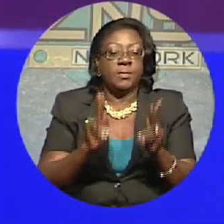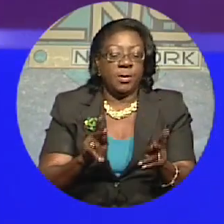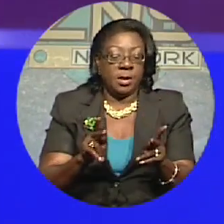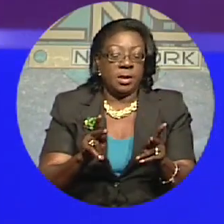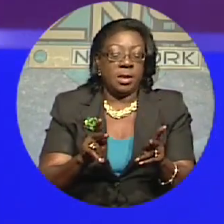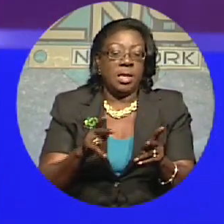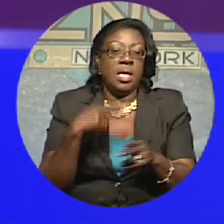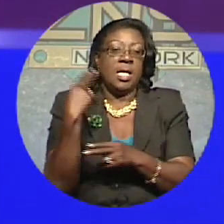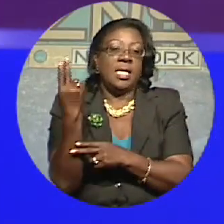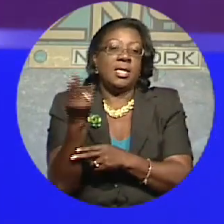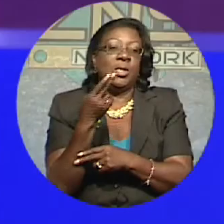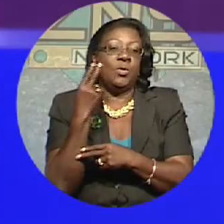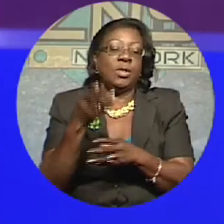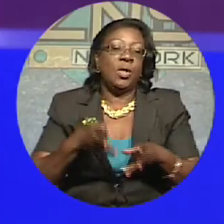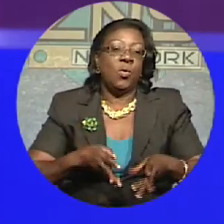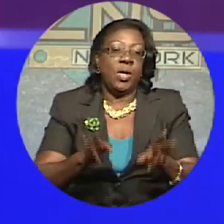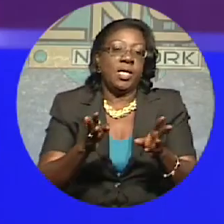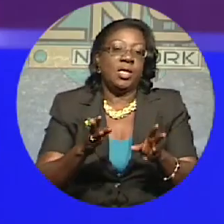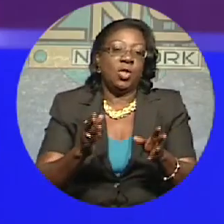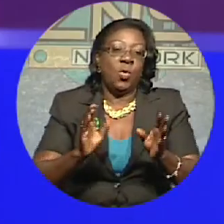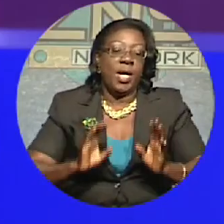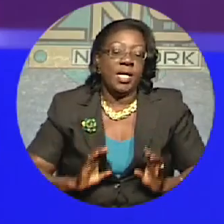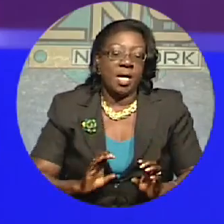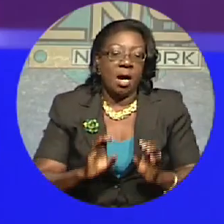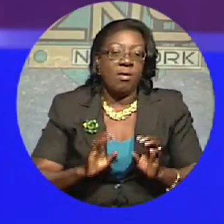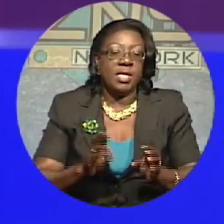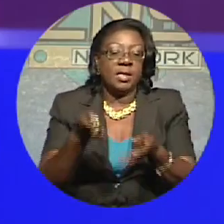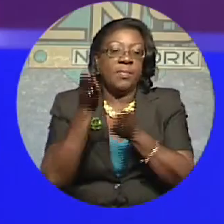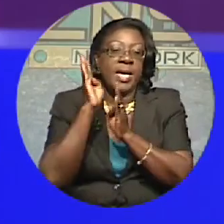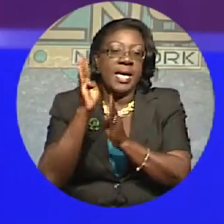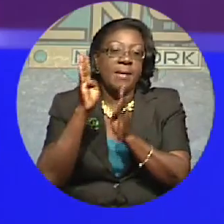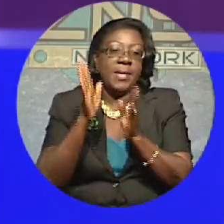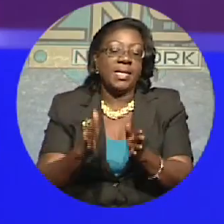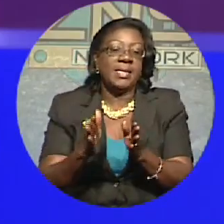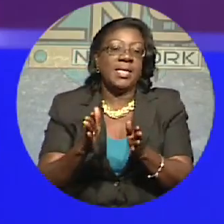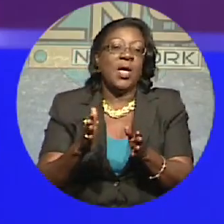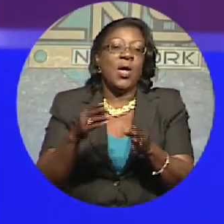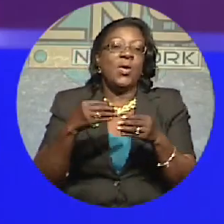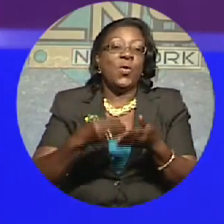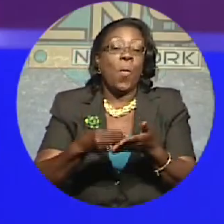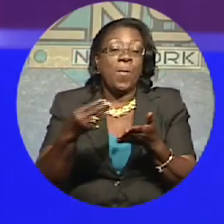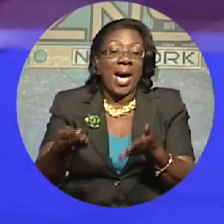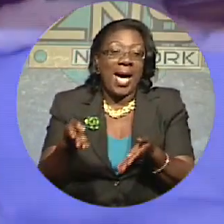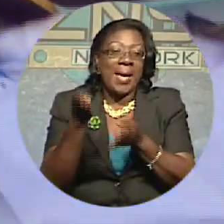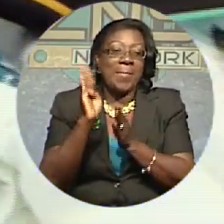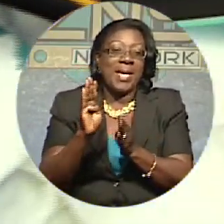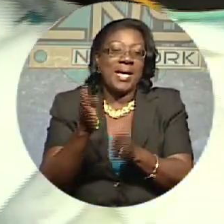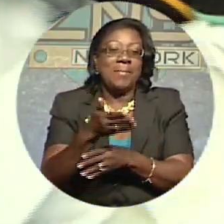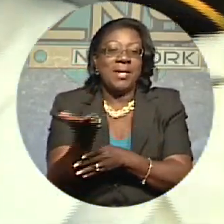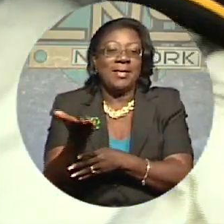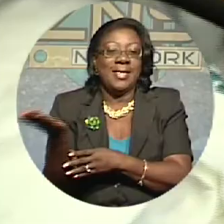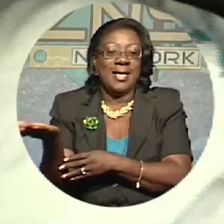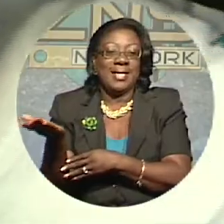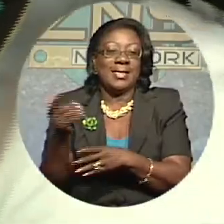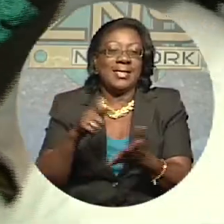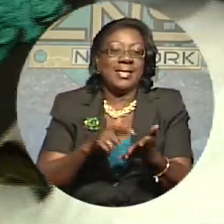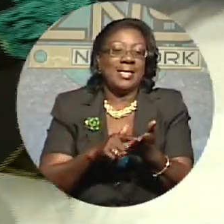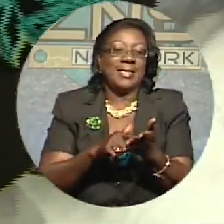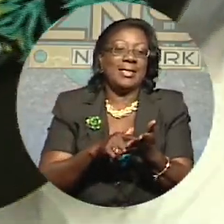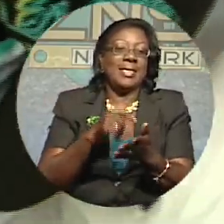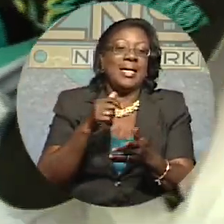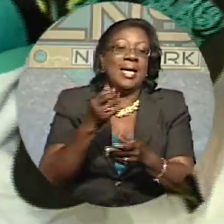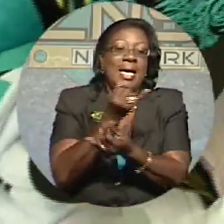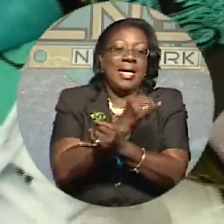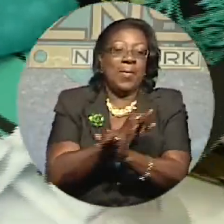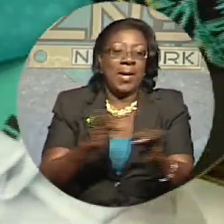to buy Bahamian this independence. Entrepreneur known as Adrian, who owns a makeshift store on Arawak Key, says he